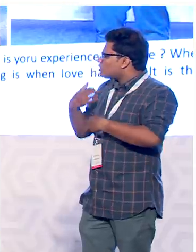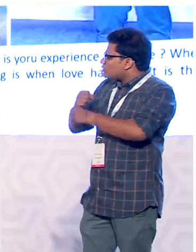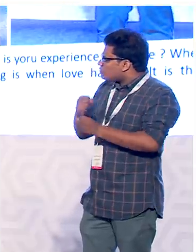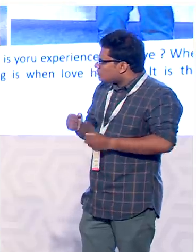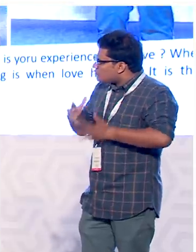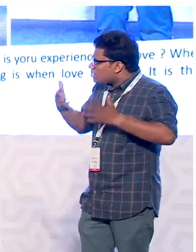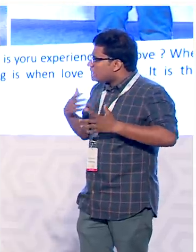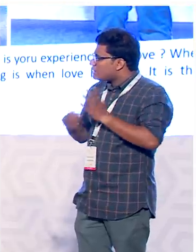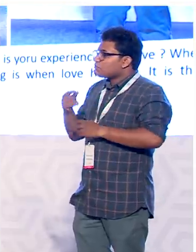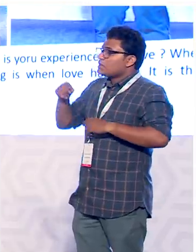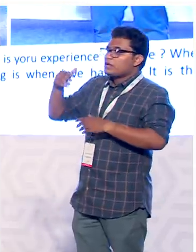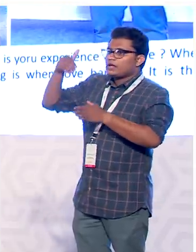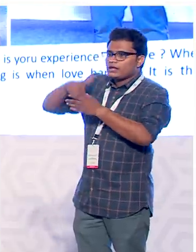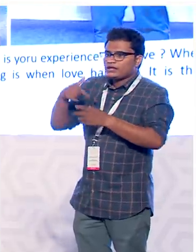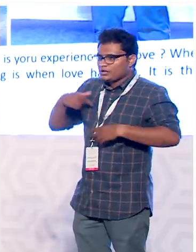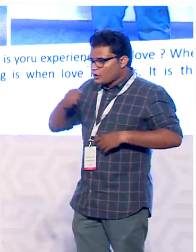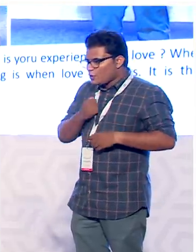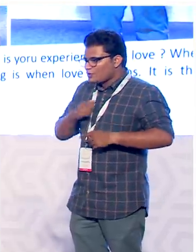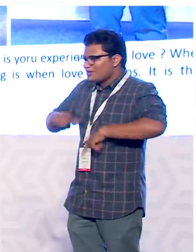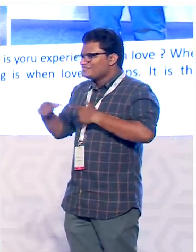huge impression in our lives?